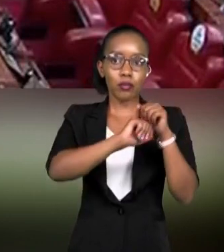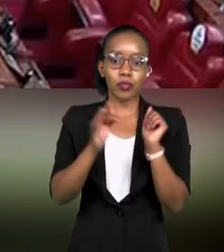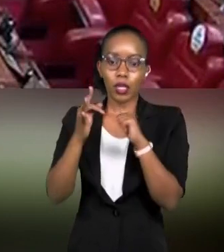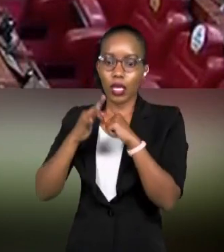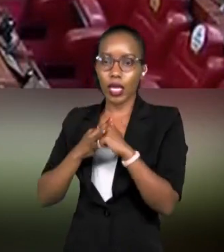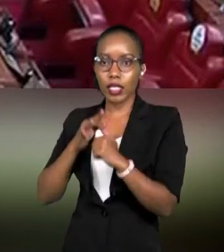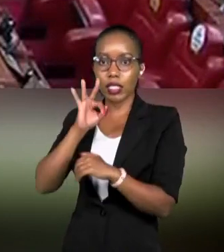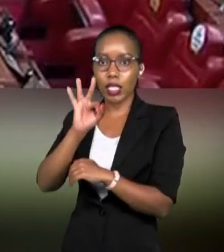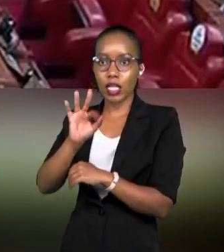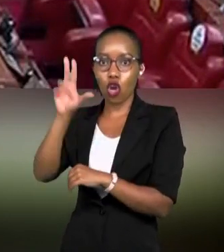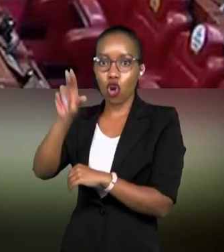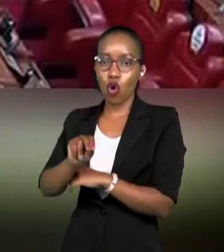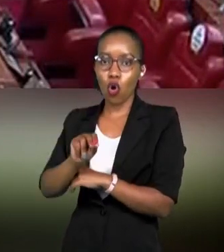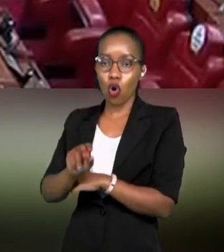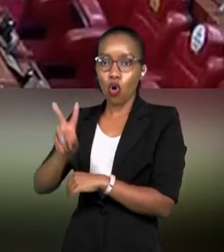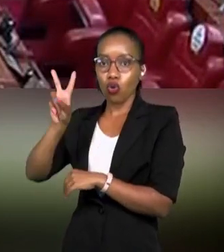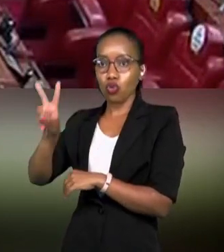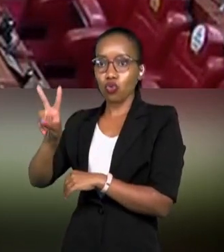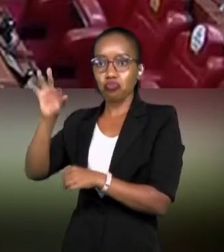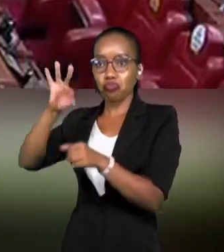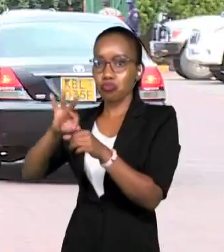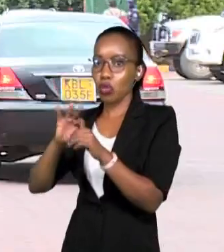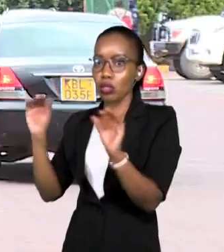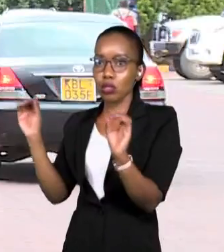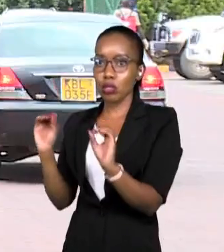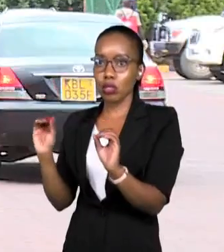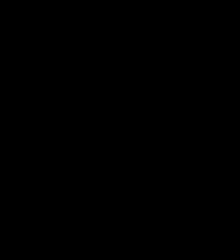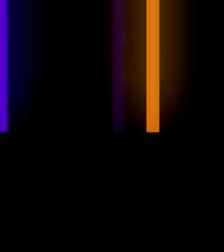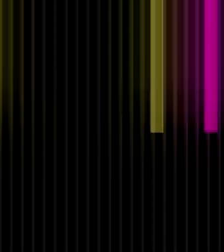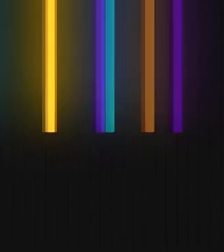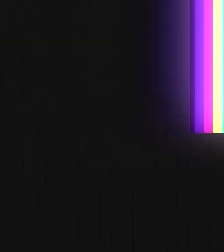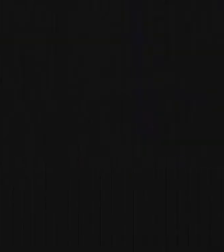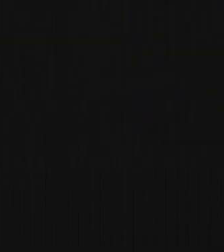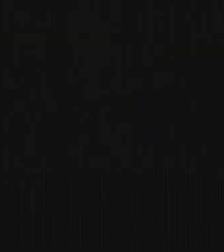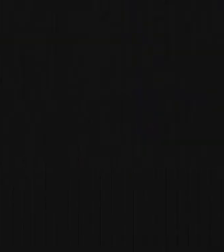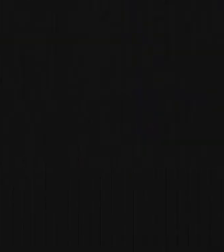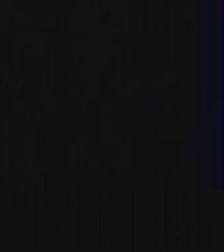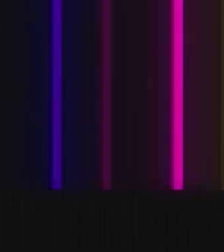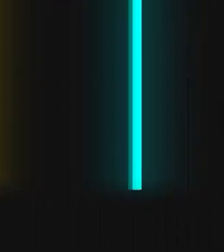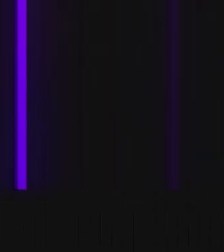83 went for no, while 2 abstained. As members of the...